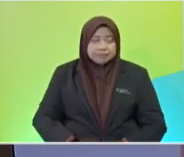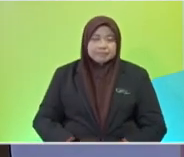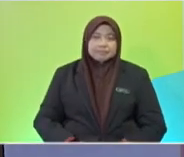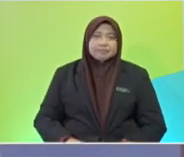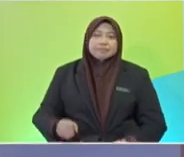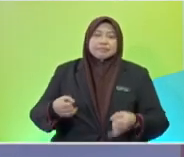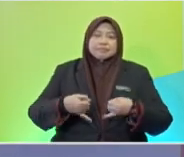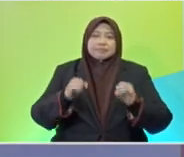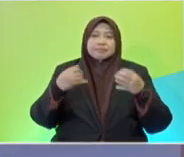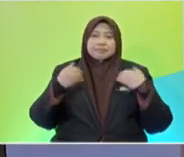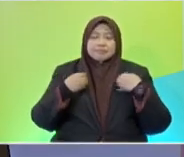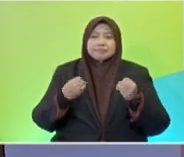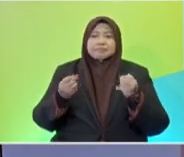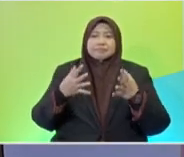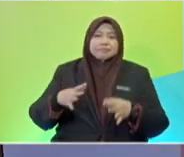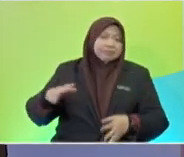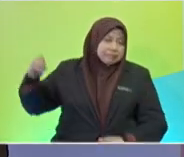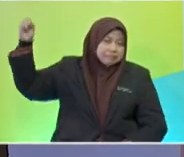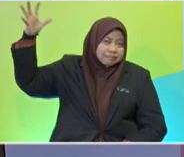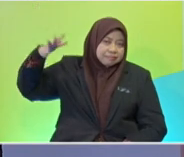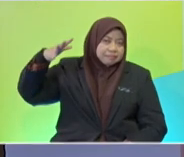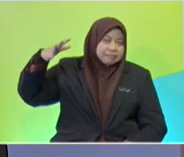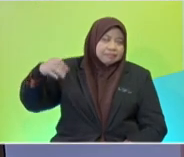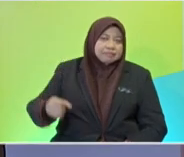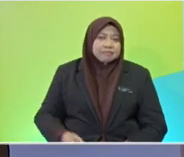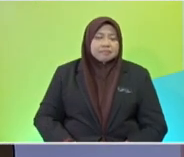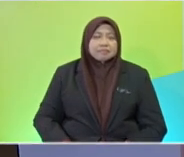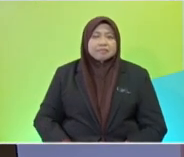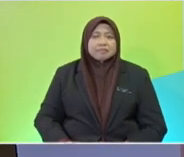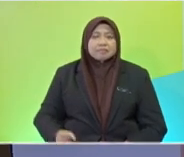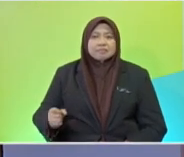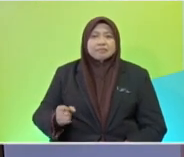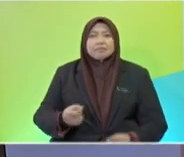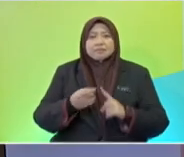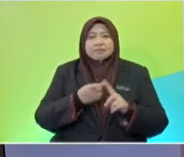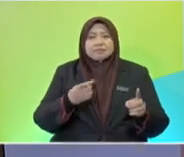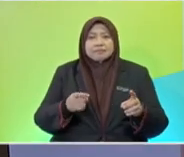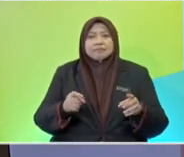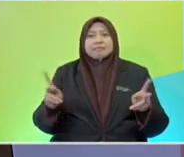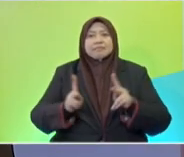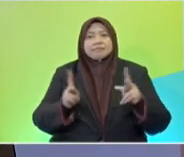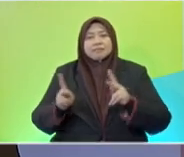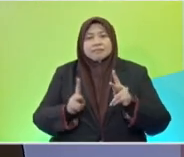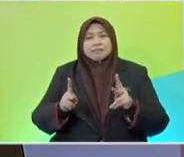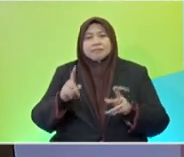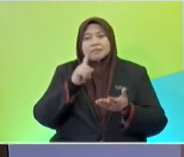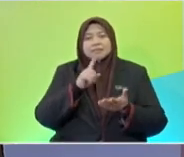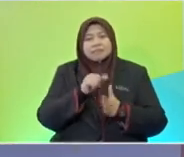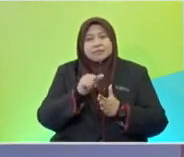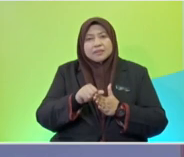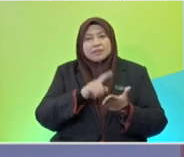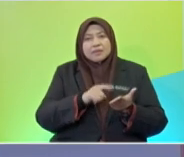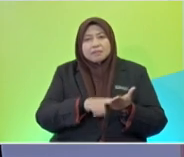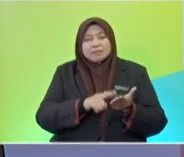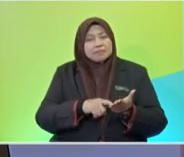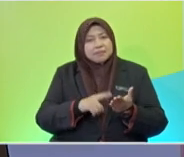the road. So we also have the street lamps mm-hmm, and also lamps from the car or any vehicle. Yes, that's right. That